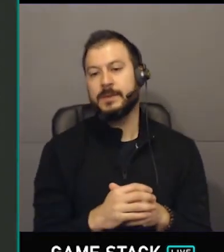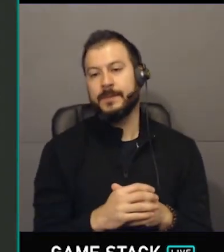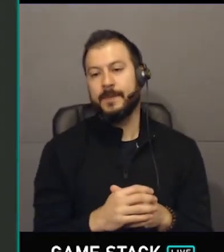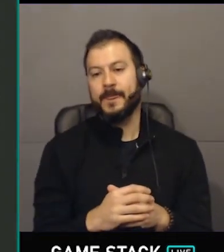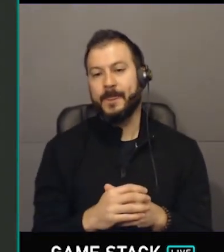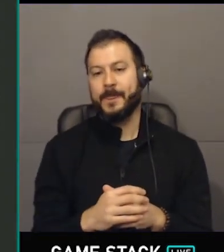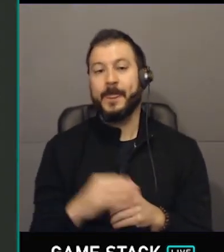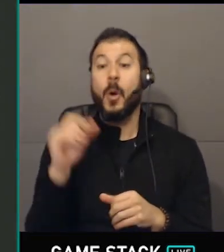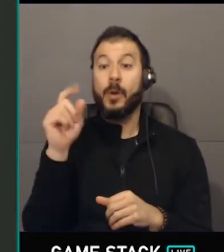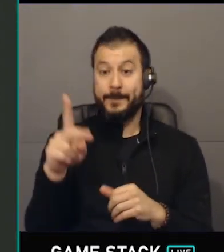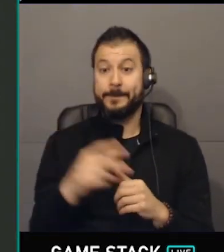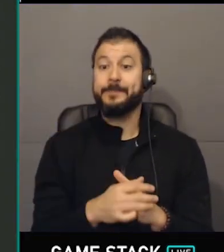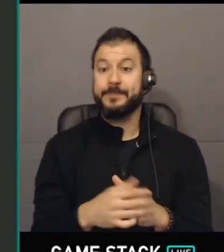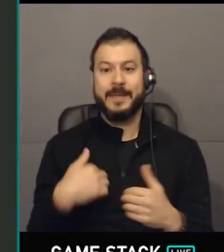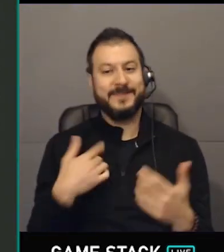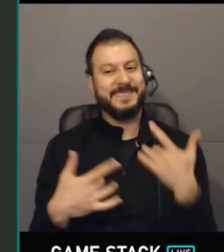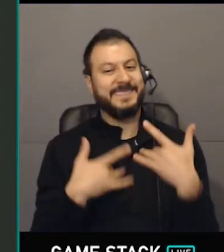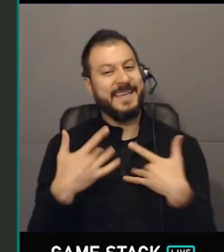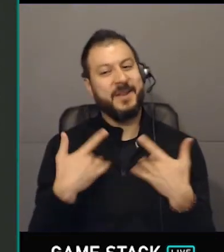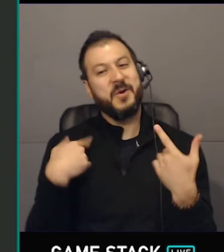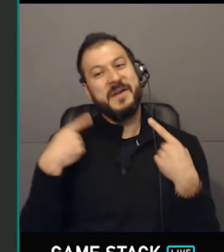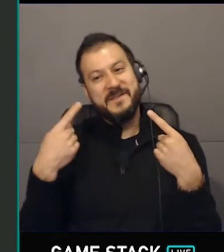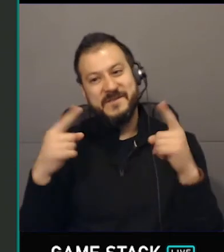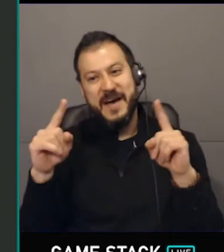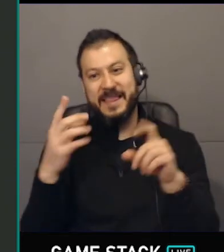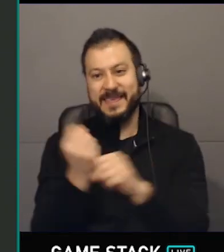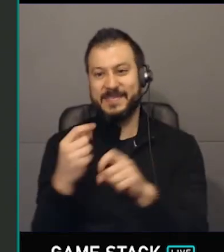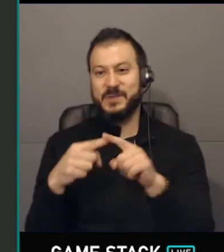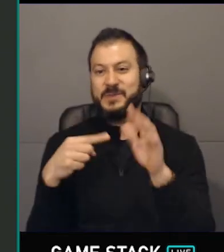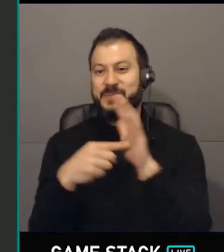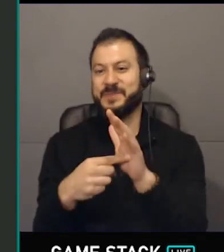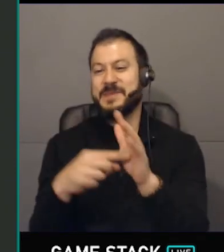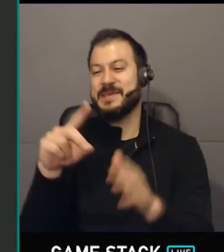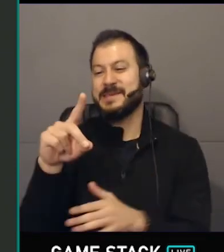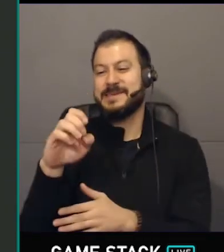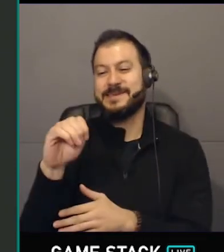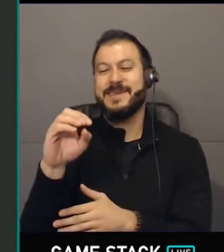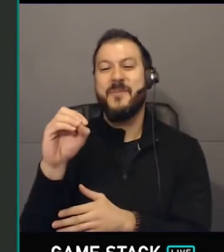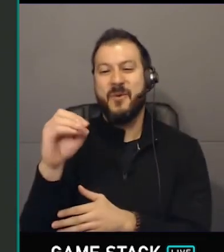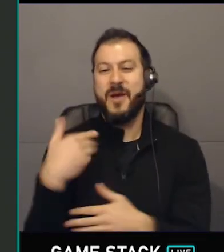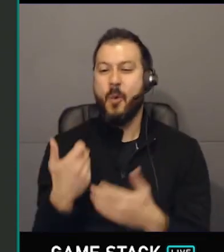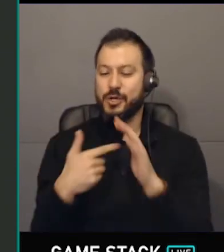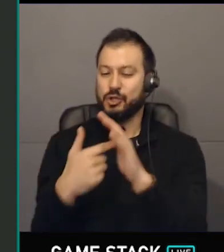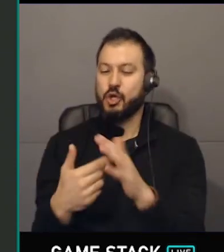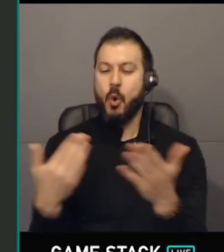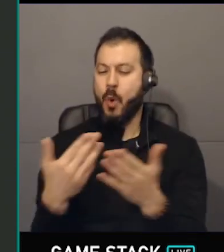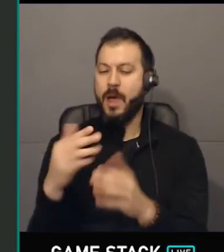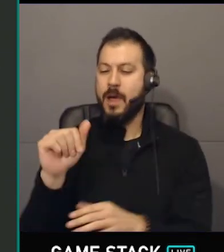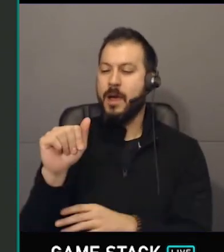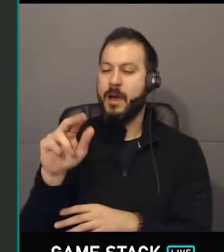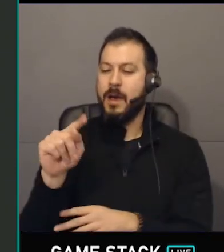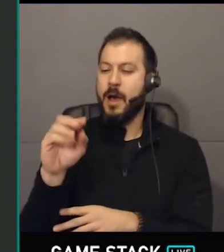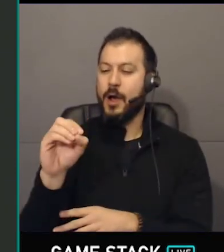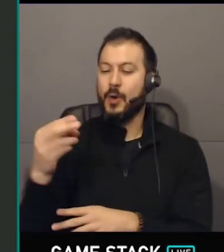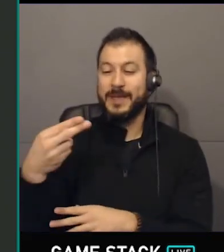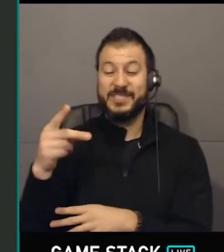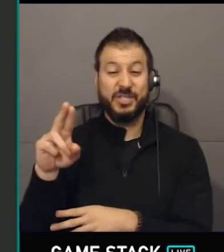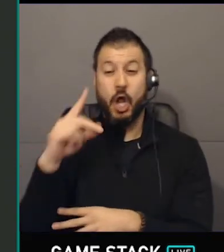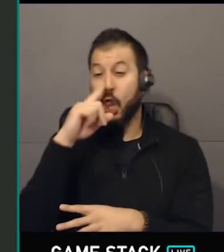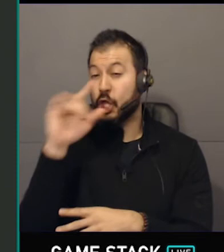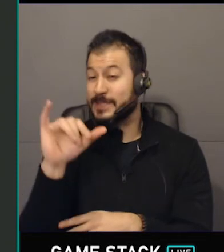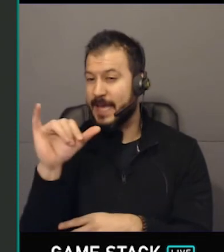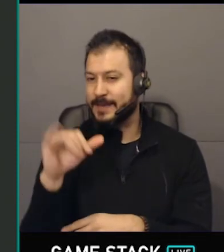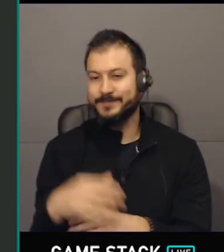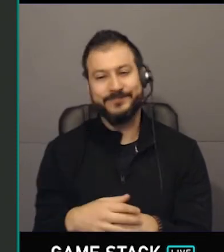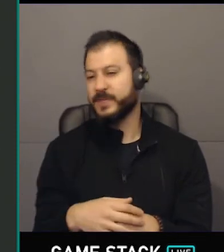Okay, I'm excited because we finally got into the demo. I want to show you just what Auto HDR looks like. Now, unfortunately, it's